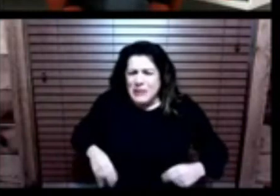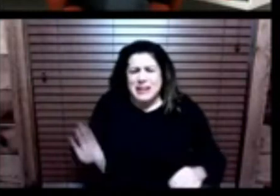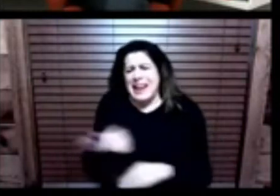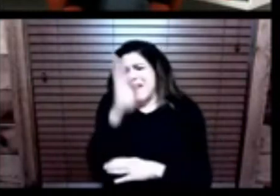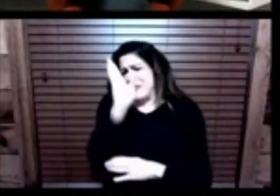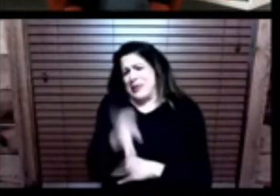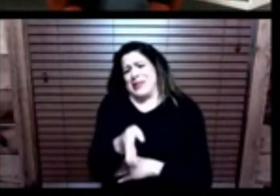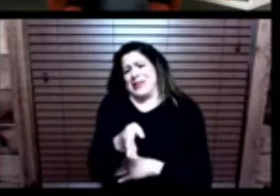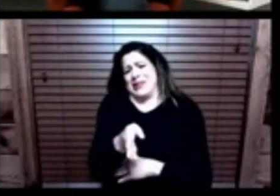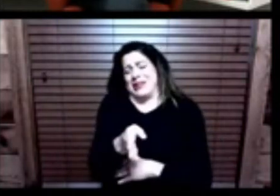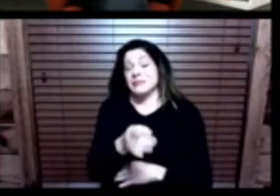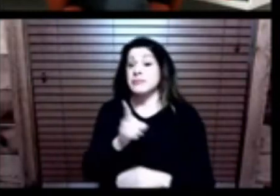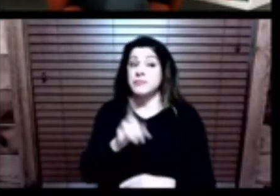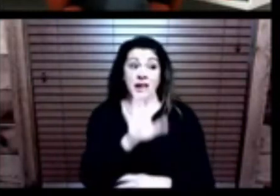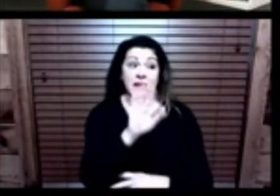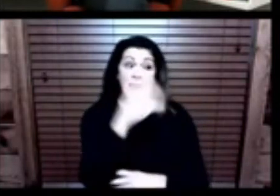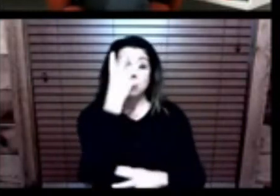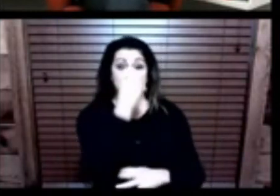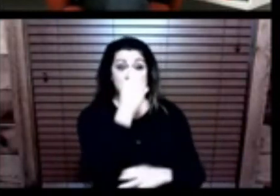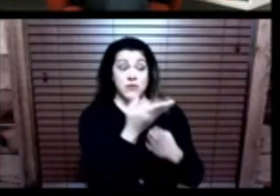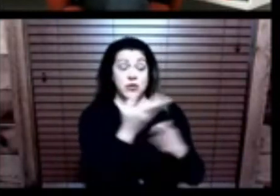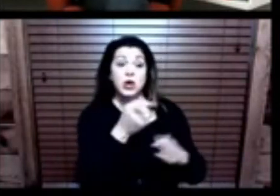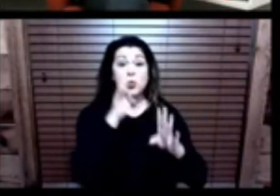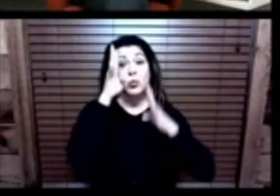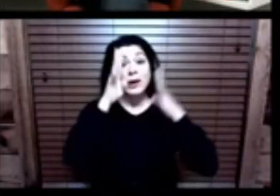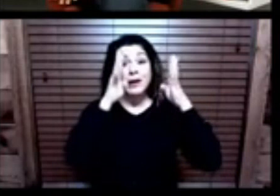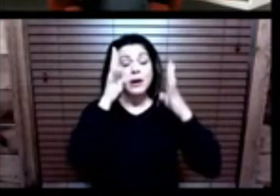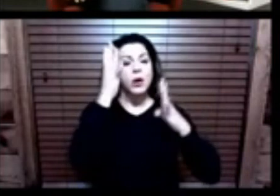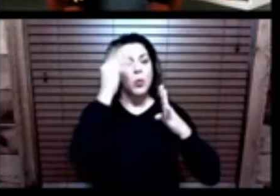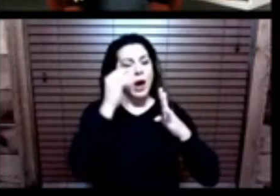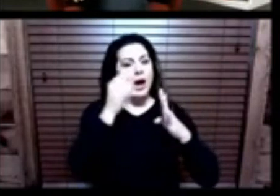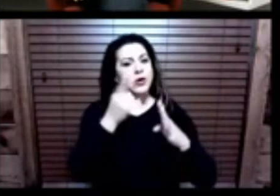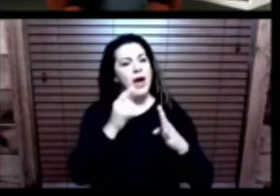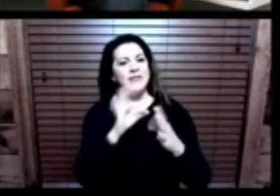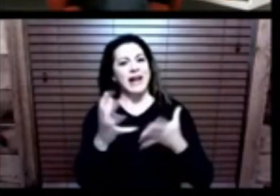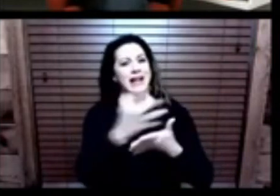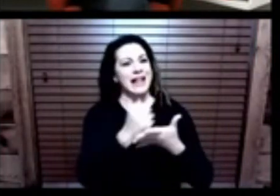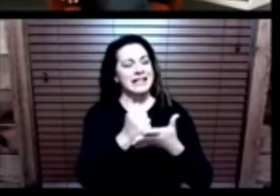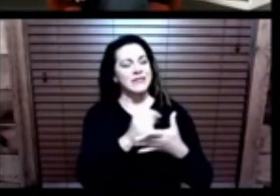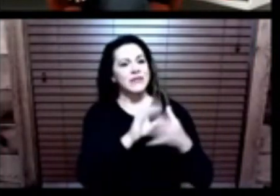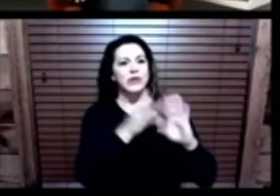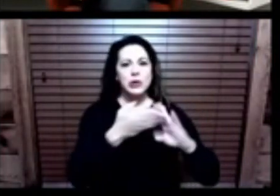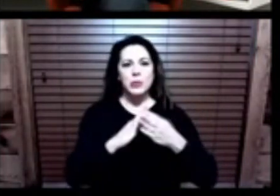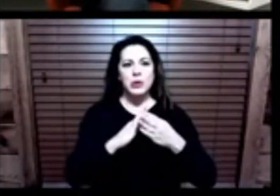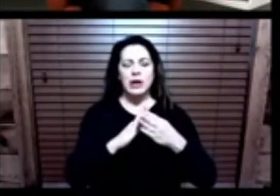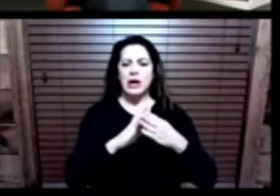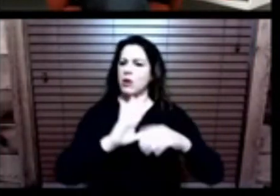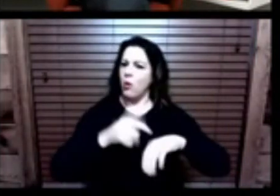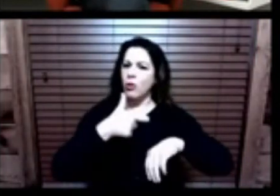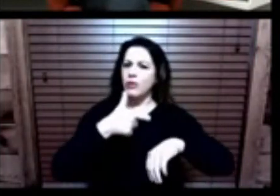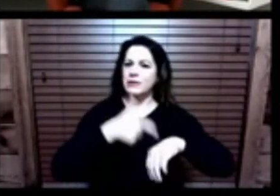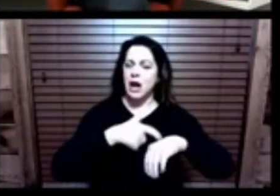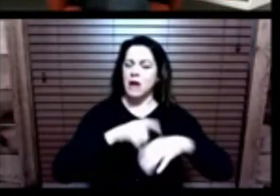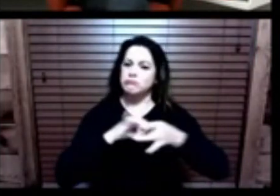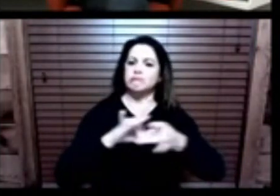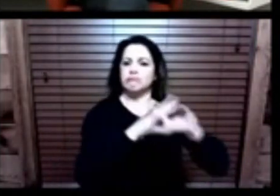Well, that's the beautiful thing about what you've created, is there is this collective sense of community at all times. Let's go to the